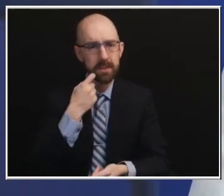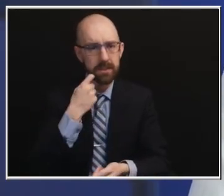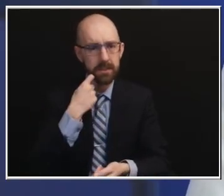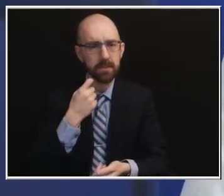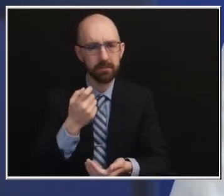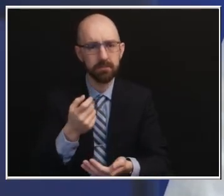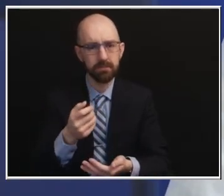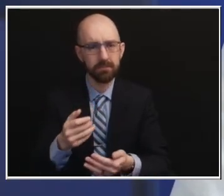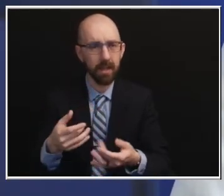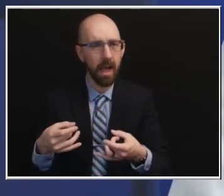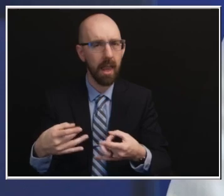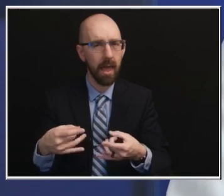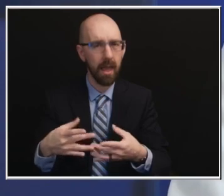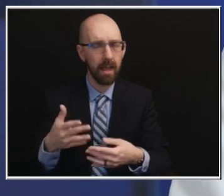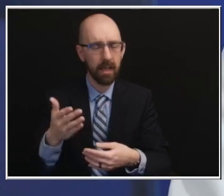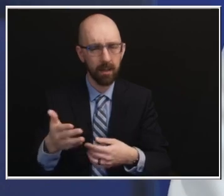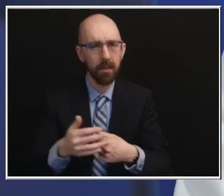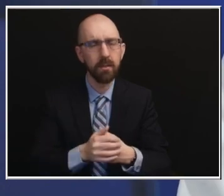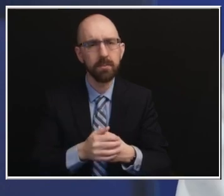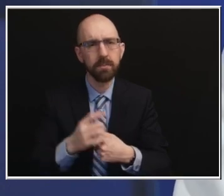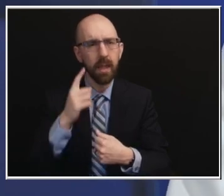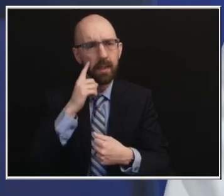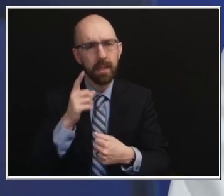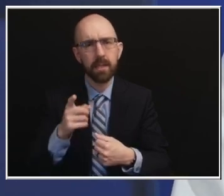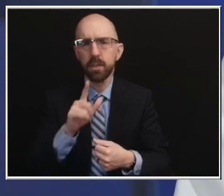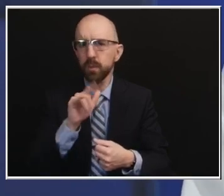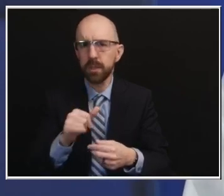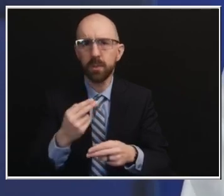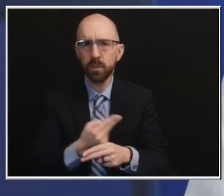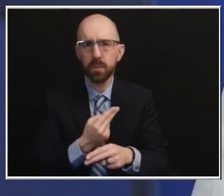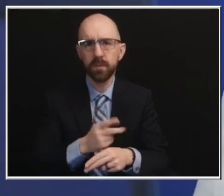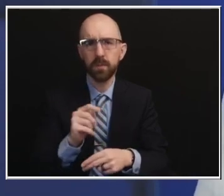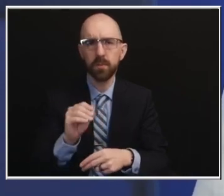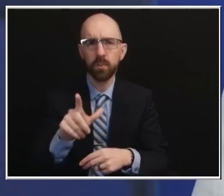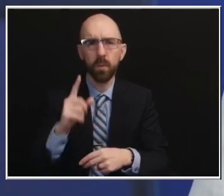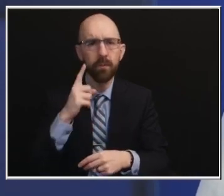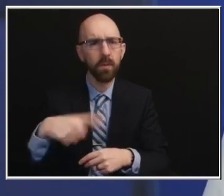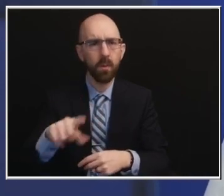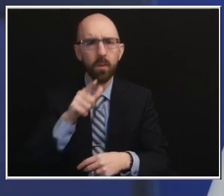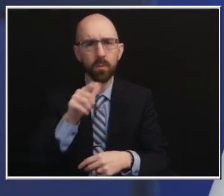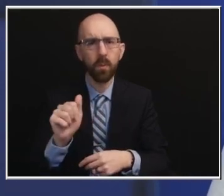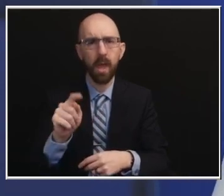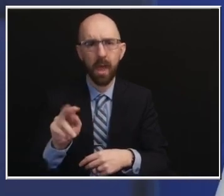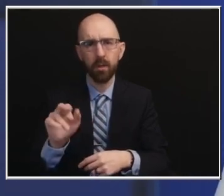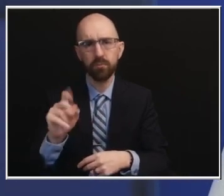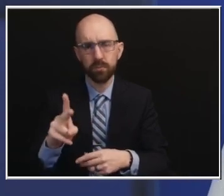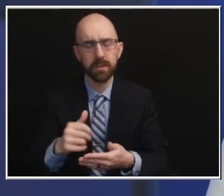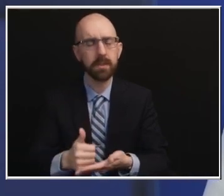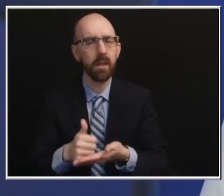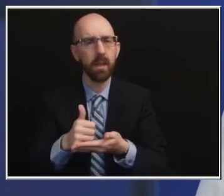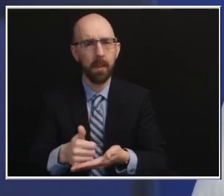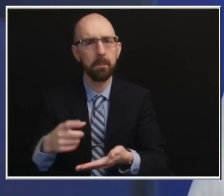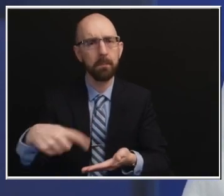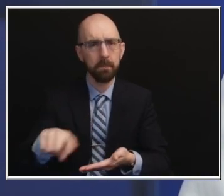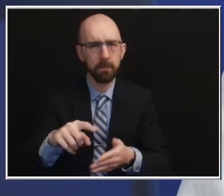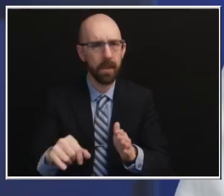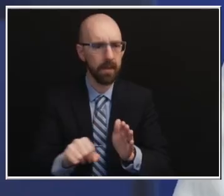of highlighted, I think it's a really useful tool for those who are at risk to help them to